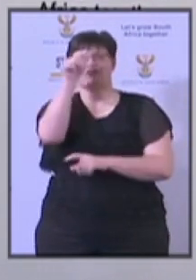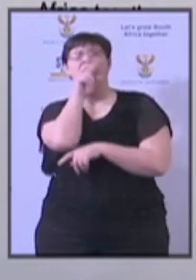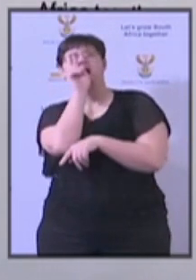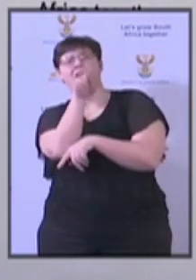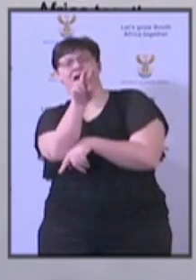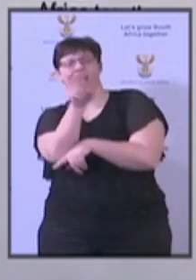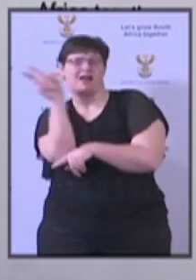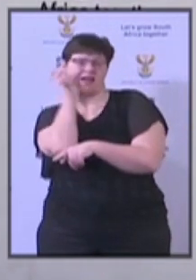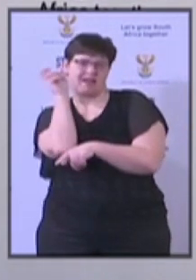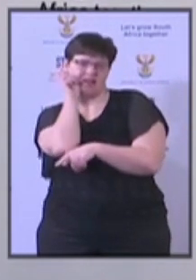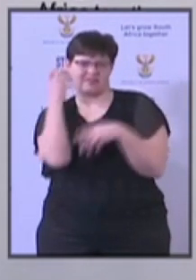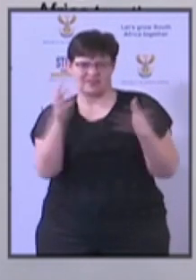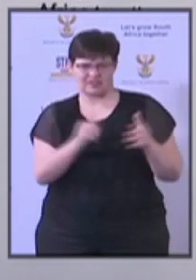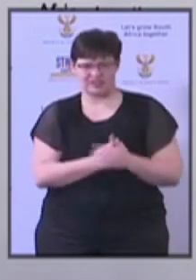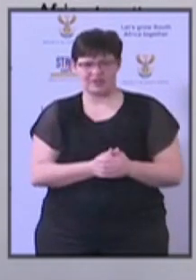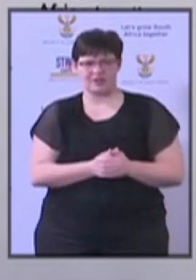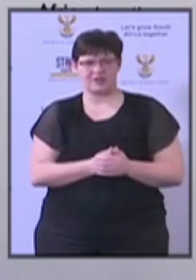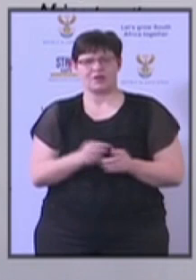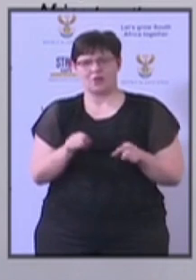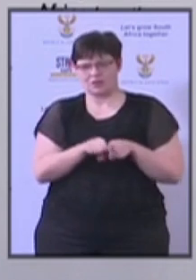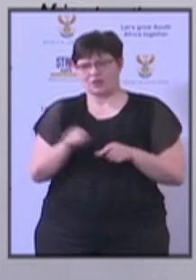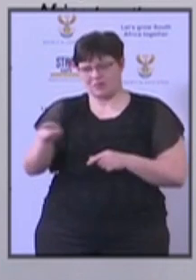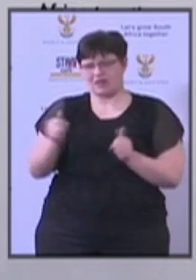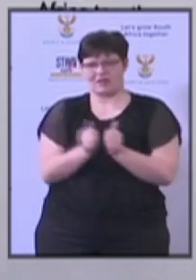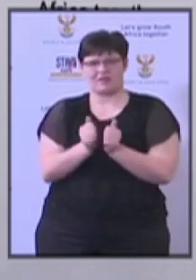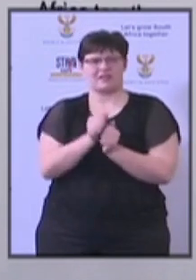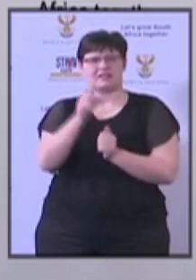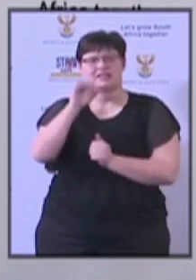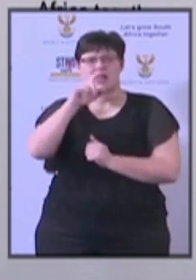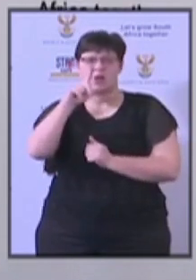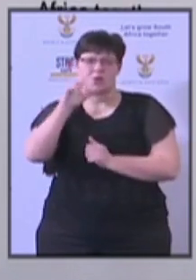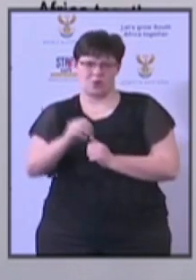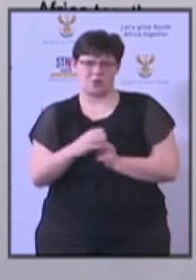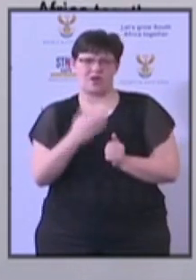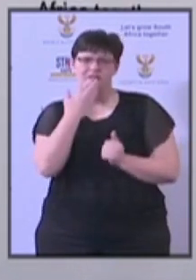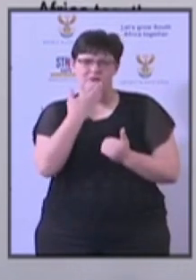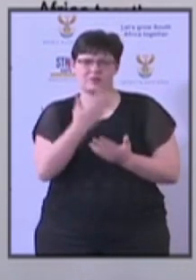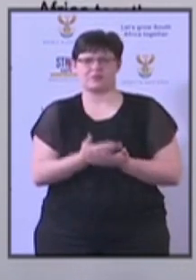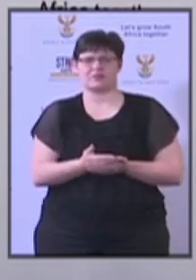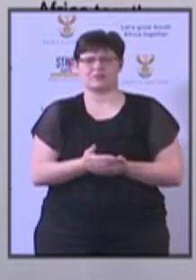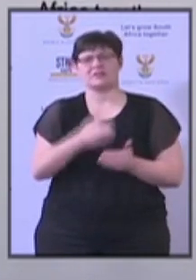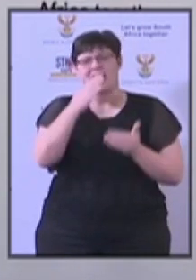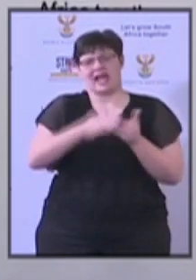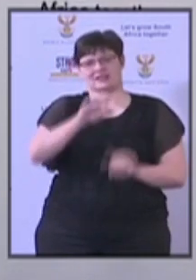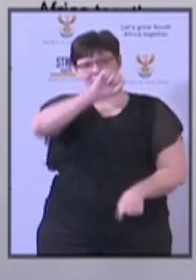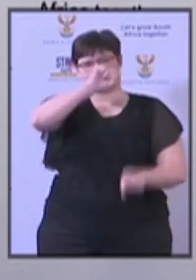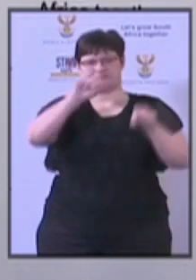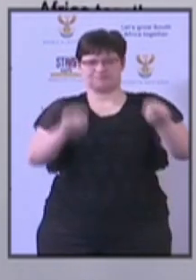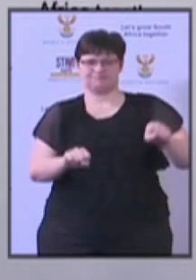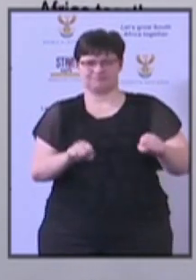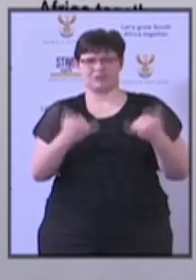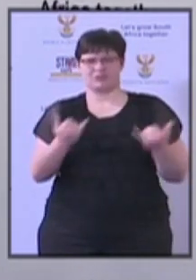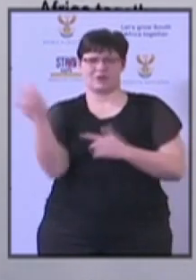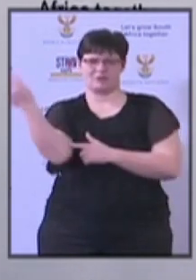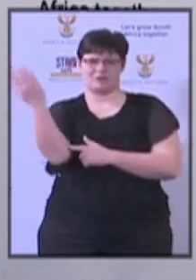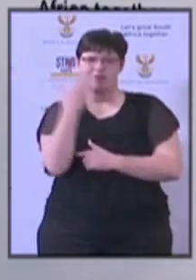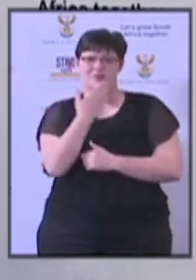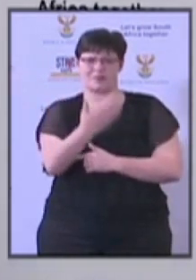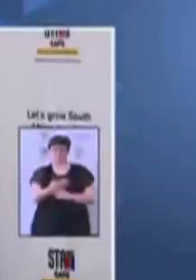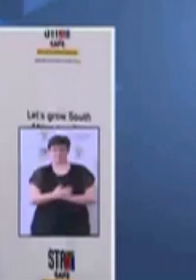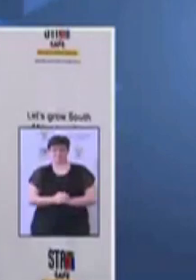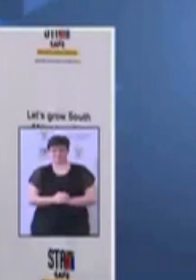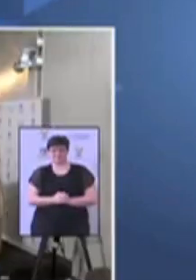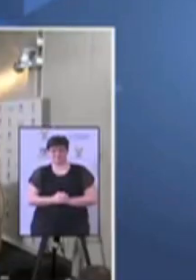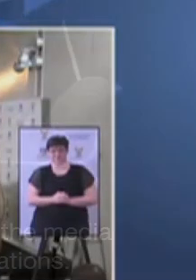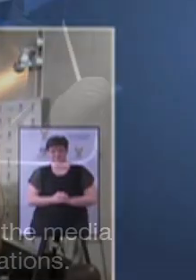citizens. And of course, my colleague, Silo, for assisting. Thank you very much. That's the end of today's briefing. Thank you.